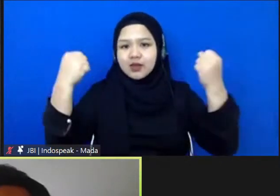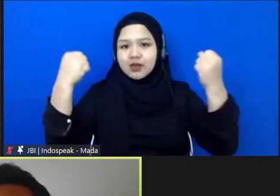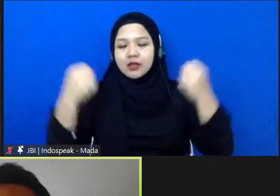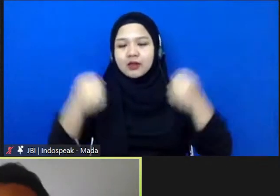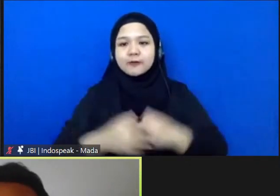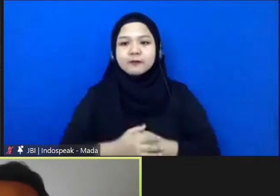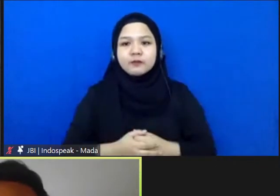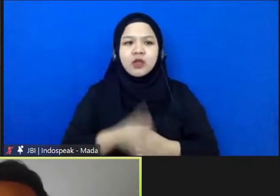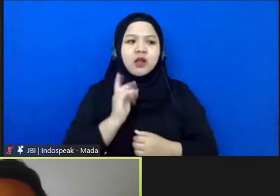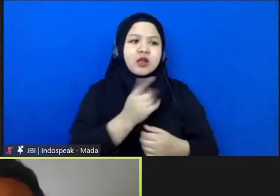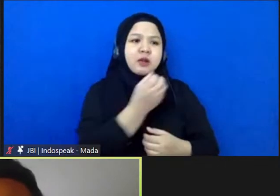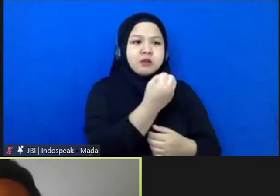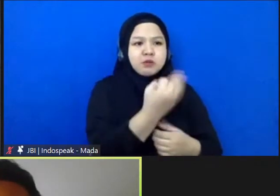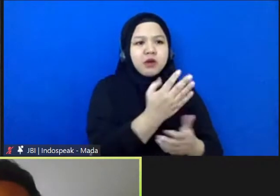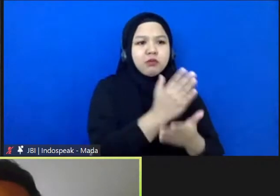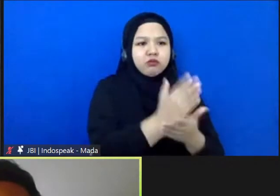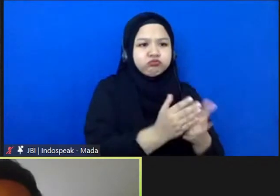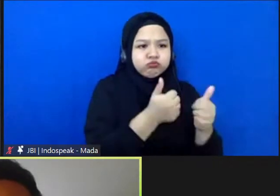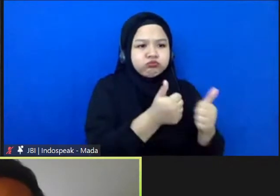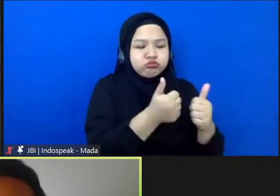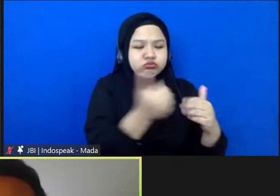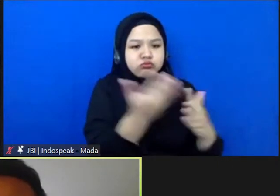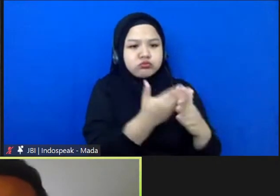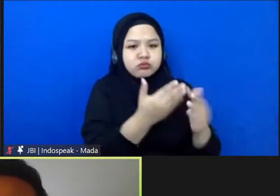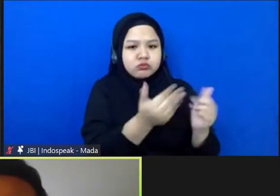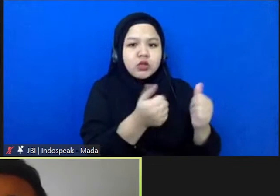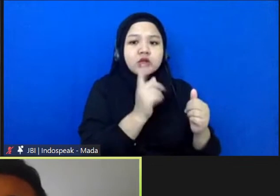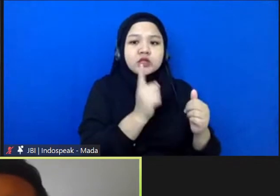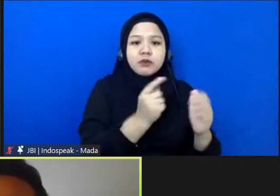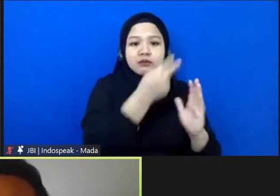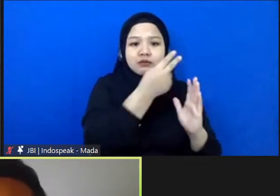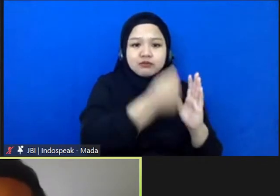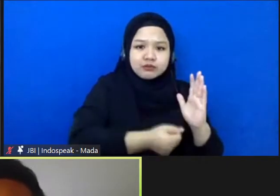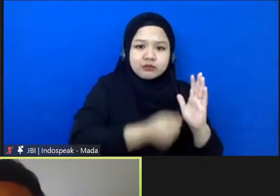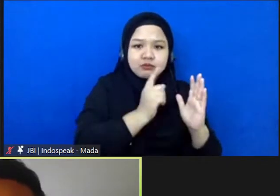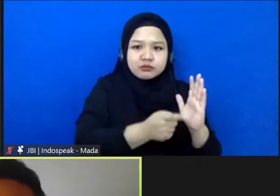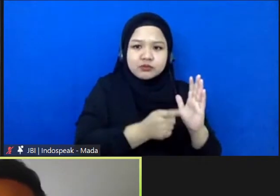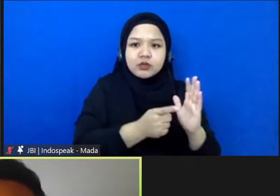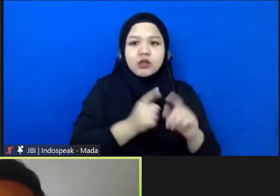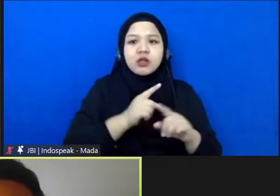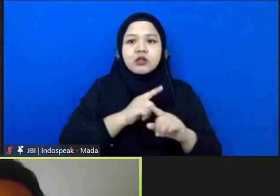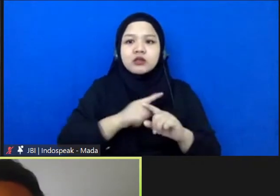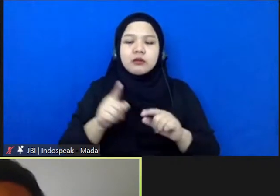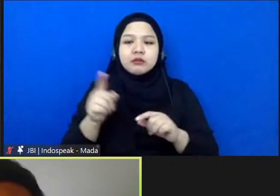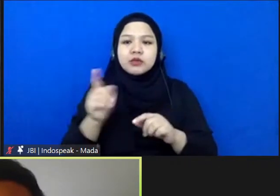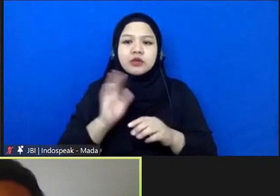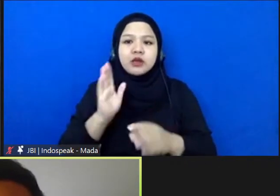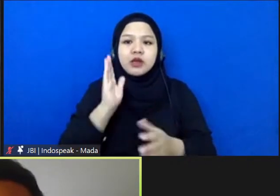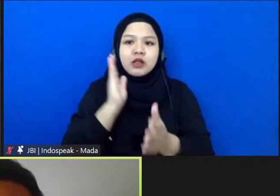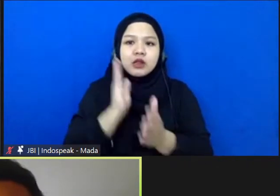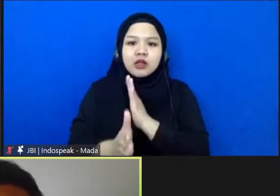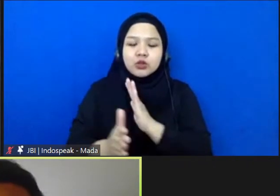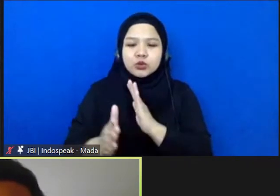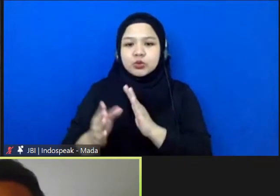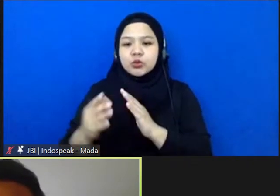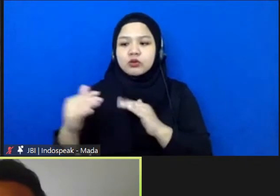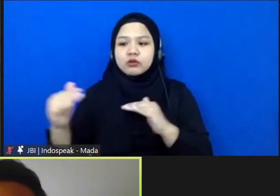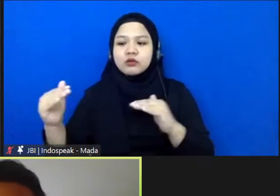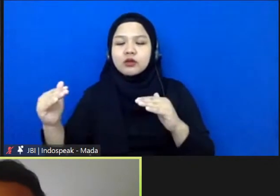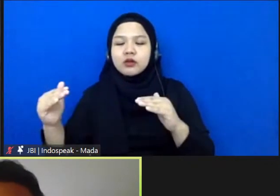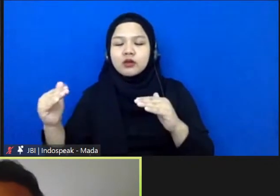So having access to health financing does not directly translate into equal access to